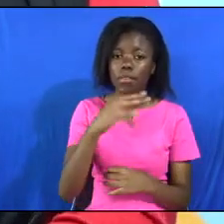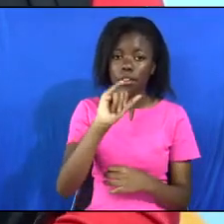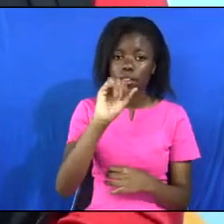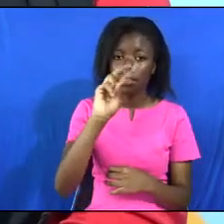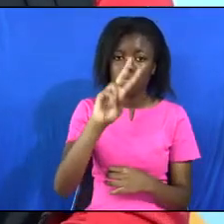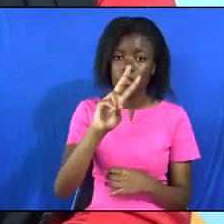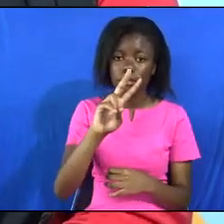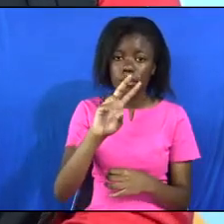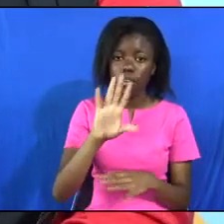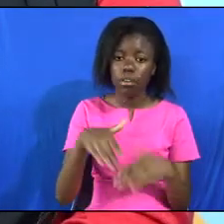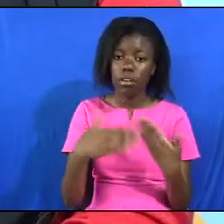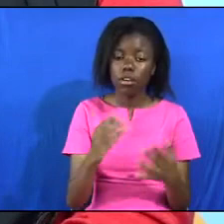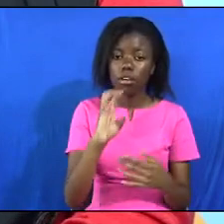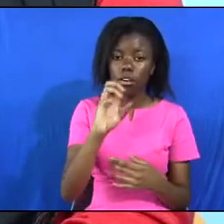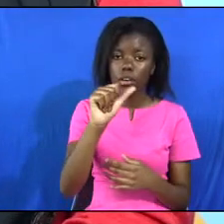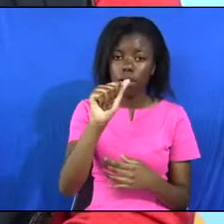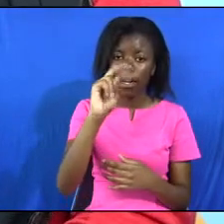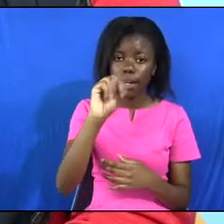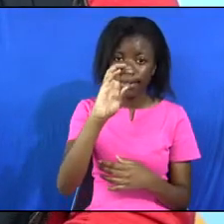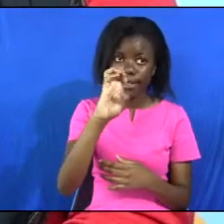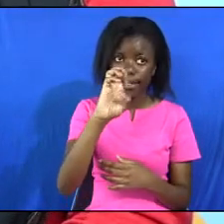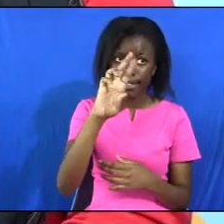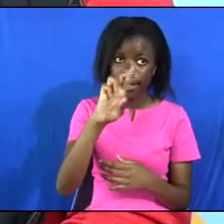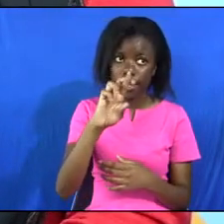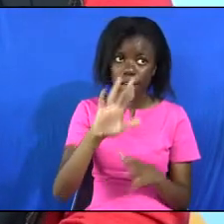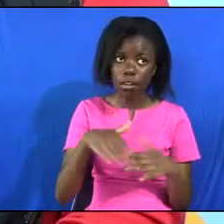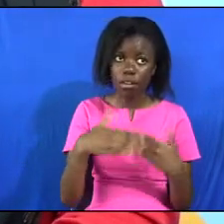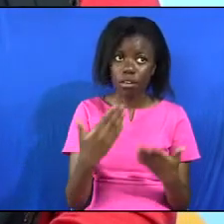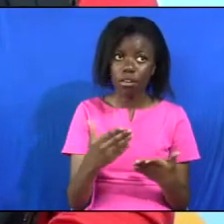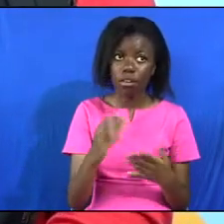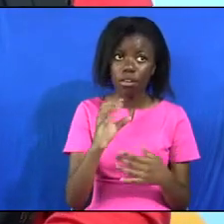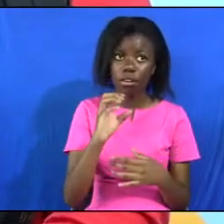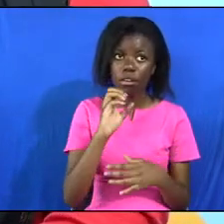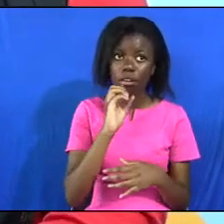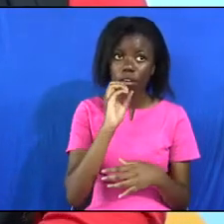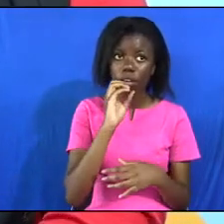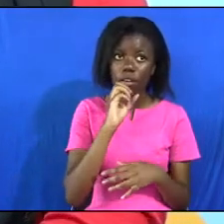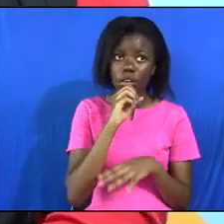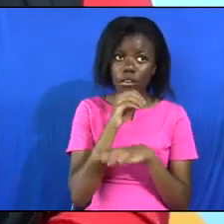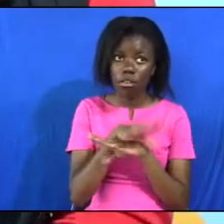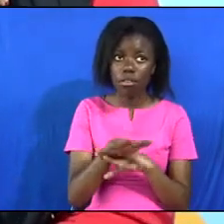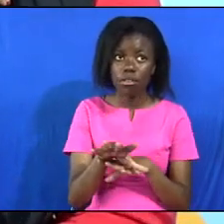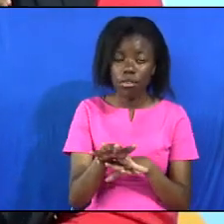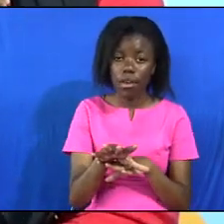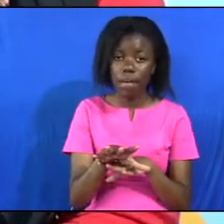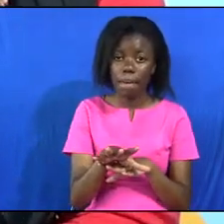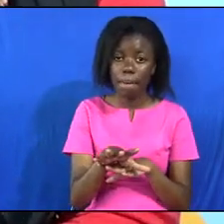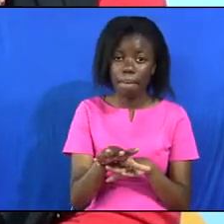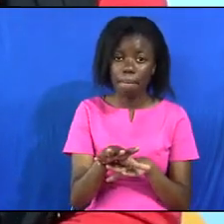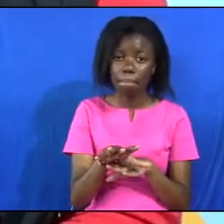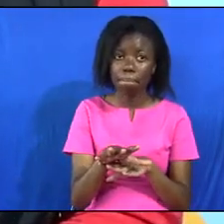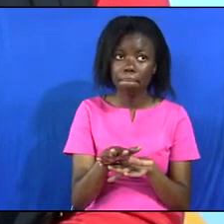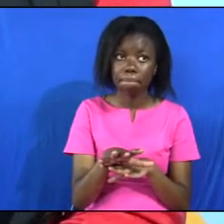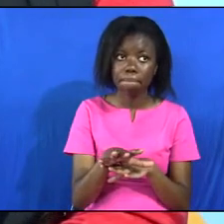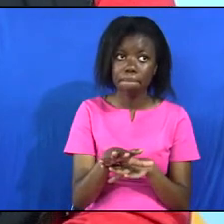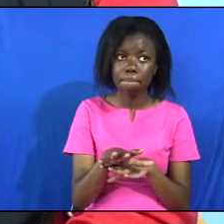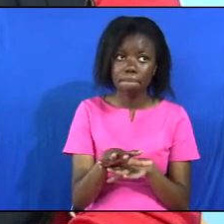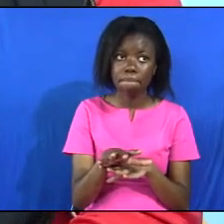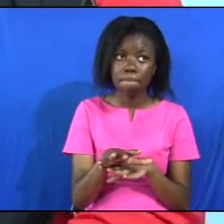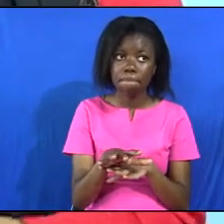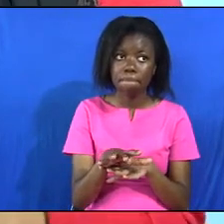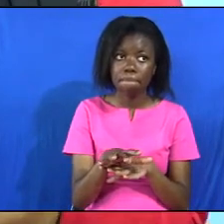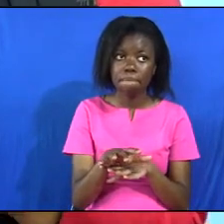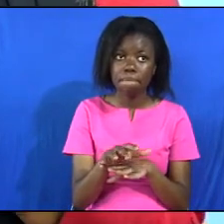it is cancer, whether it is COVID, whether it is singleness, whether